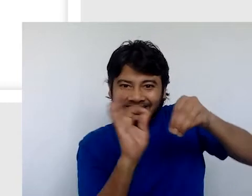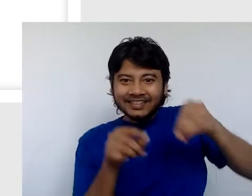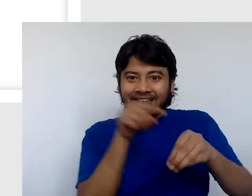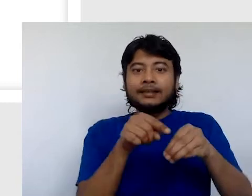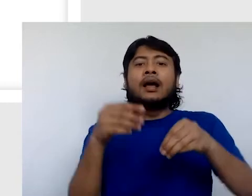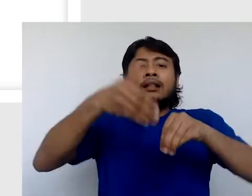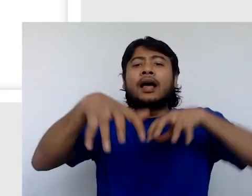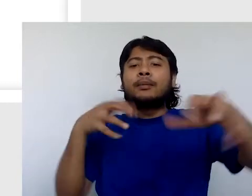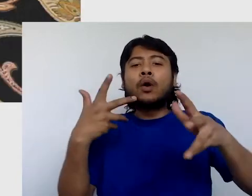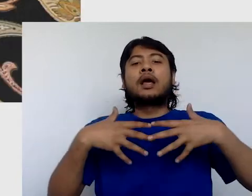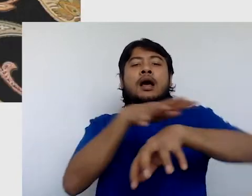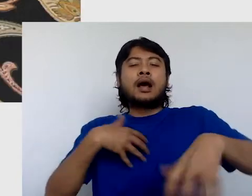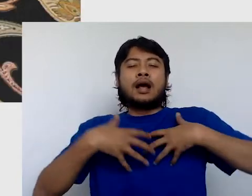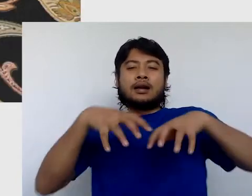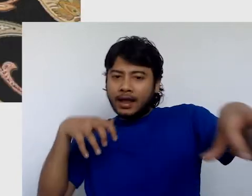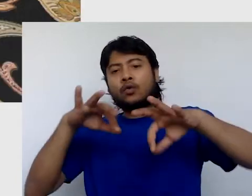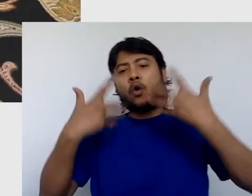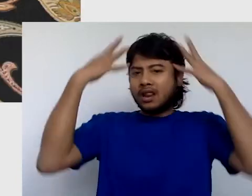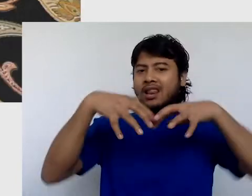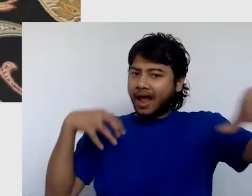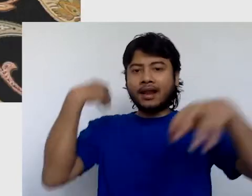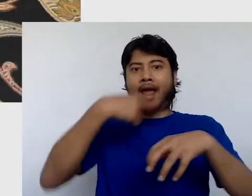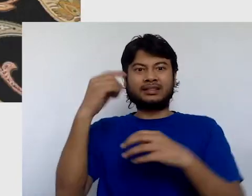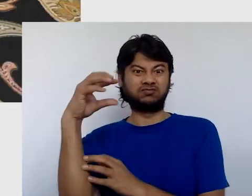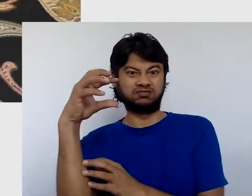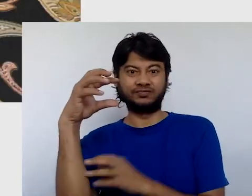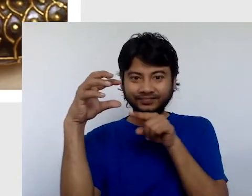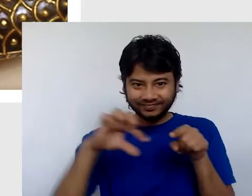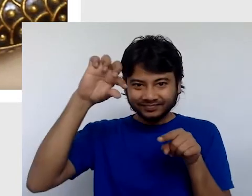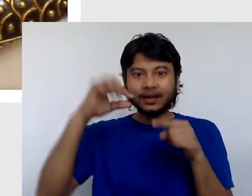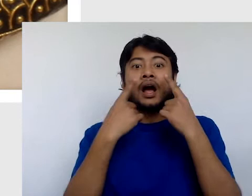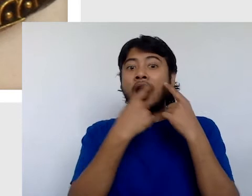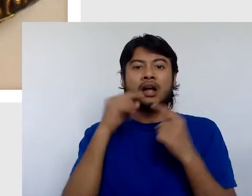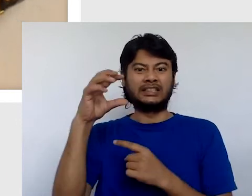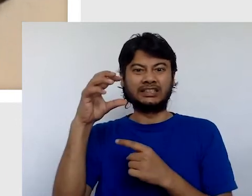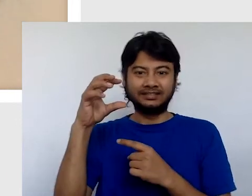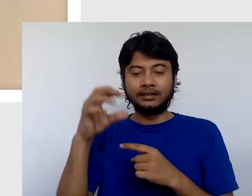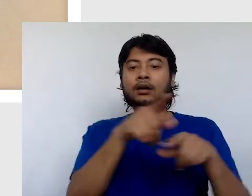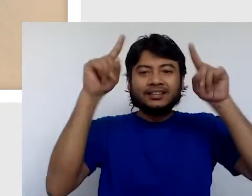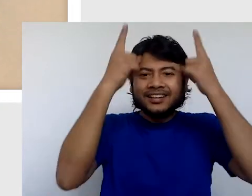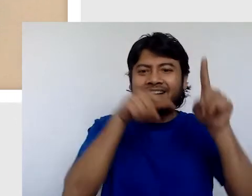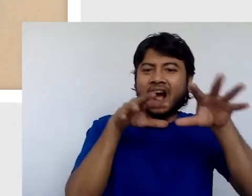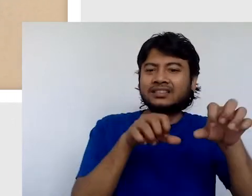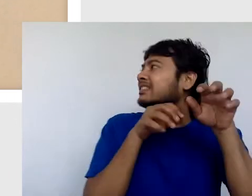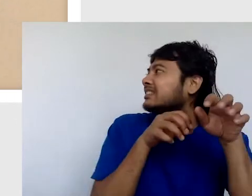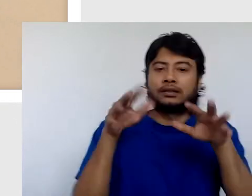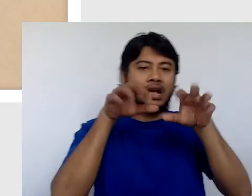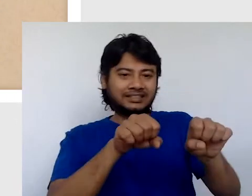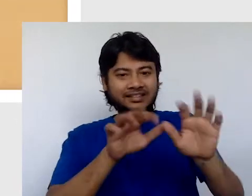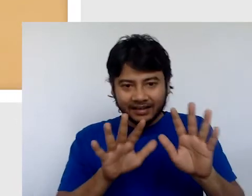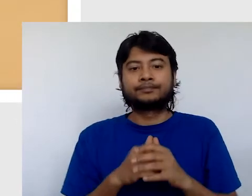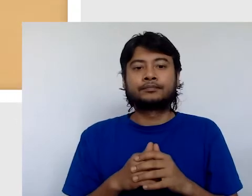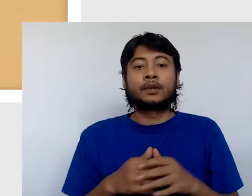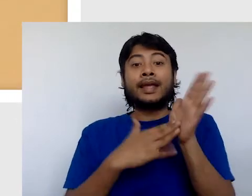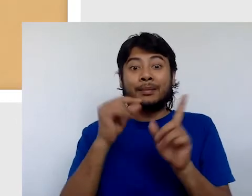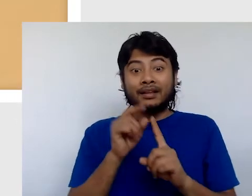escape. Like the striker from Map's collection, this hilt also features various animal forms.